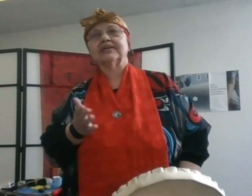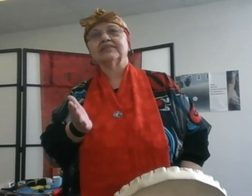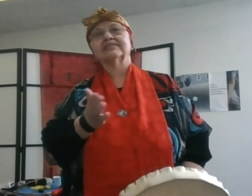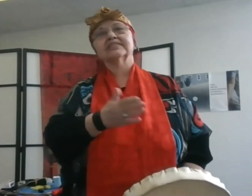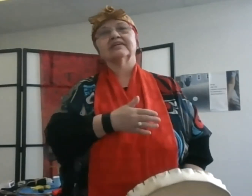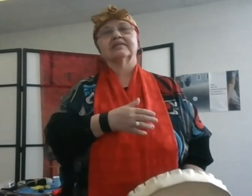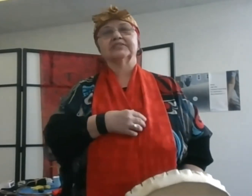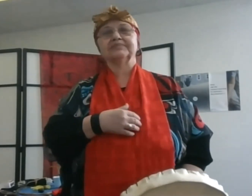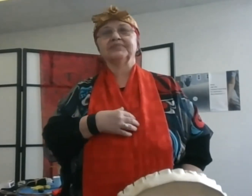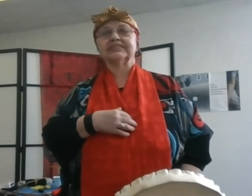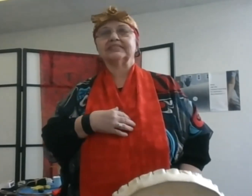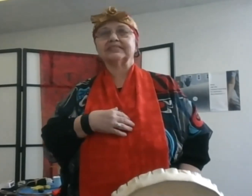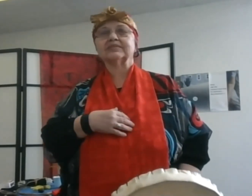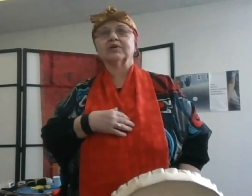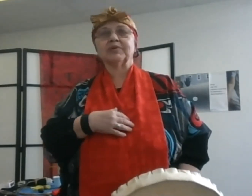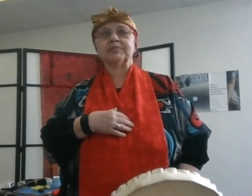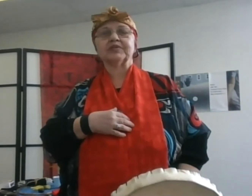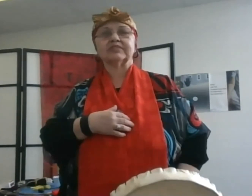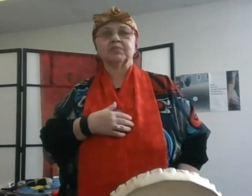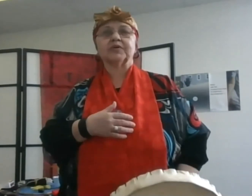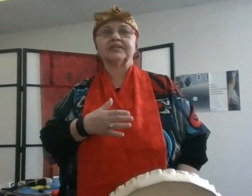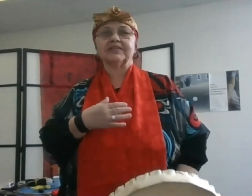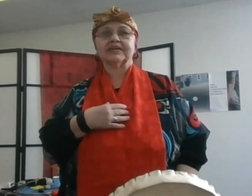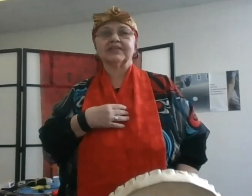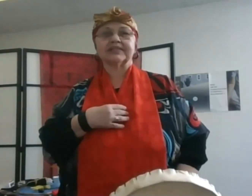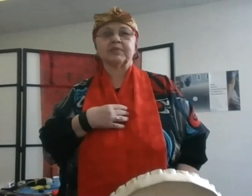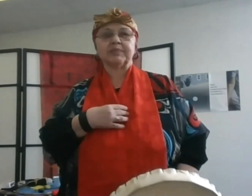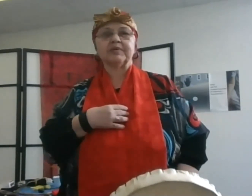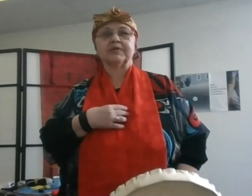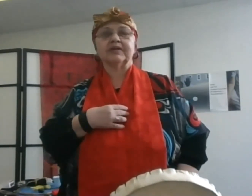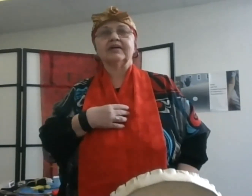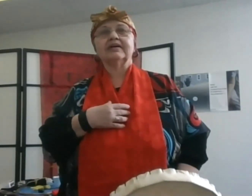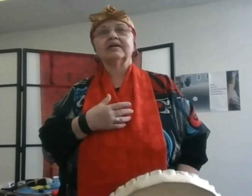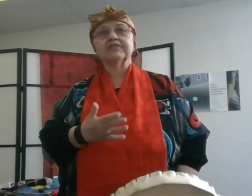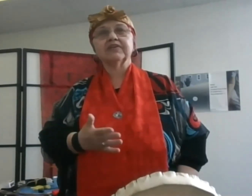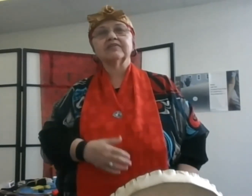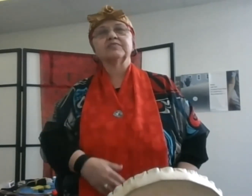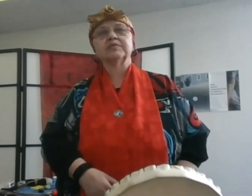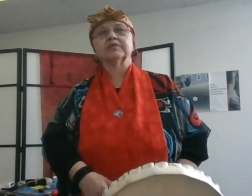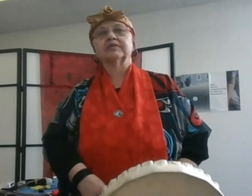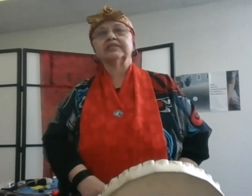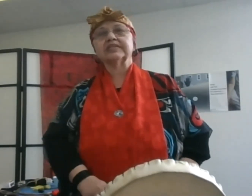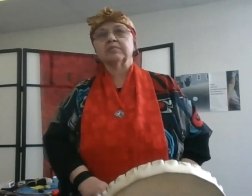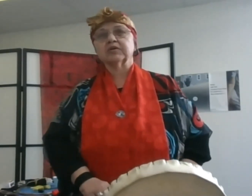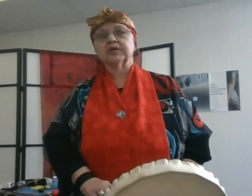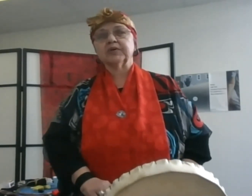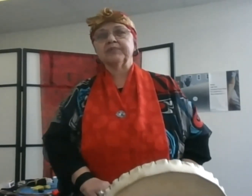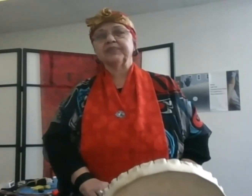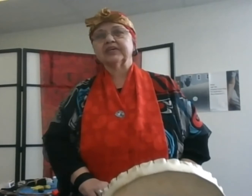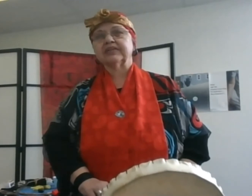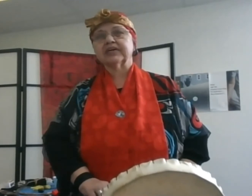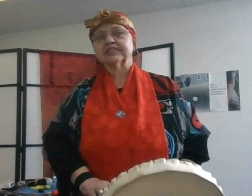River, and then Sla'aman is where my mother was born, and that's my people. And my father's people is